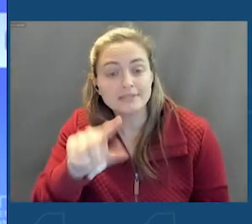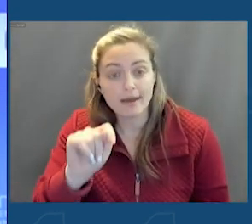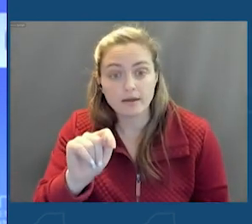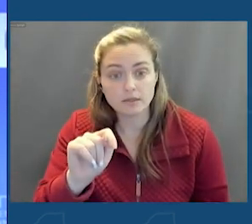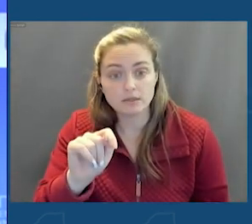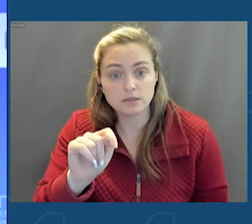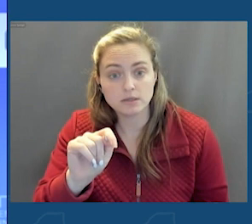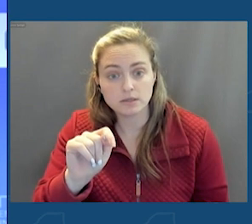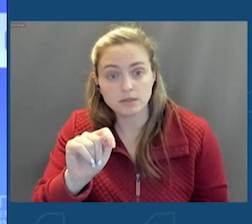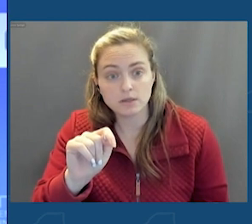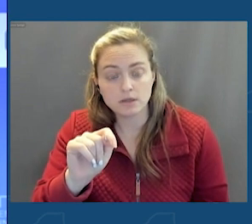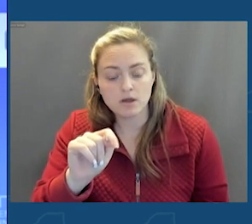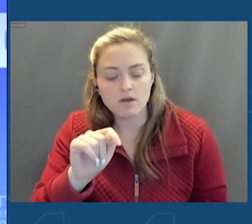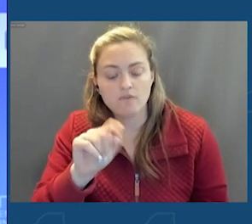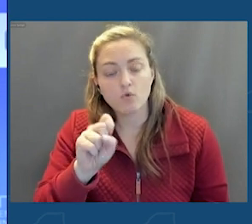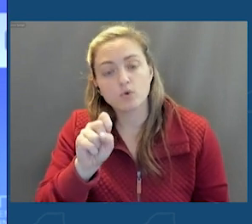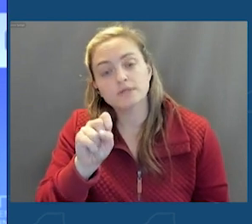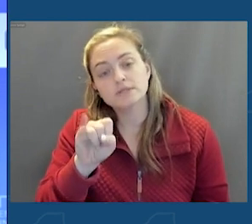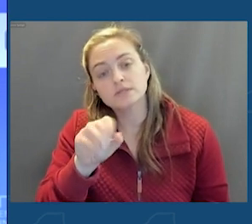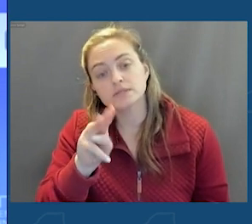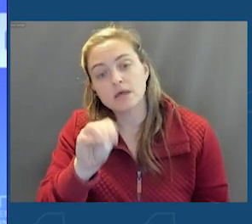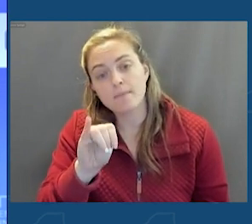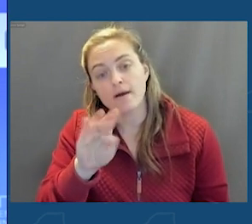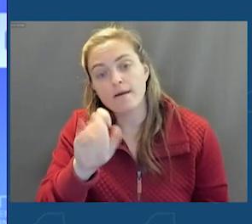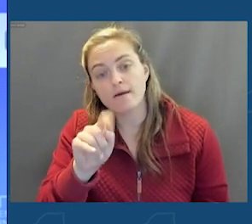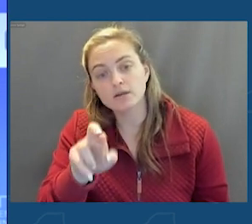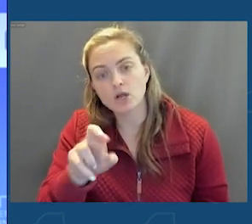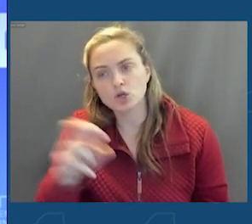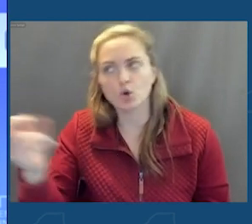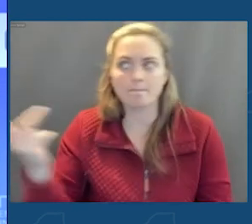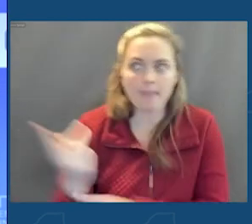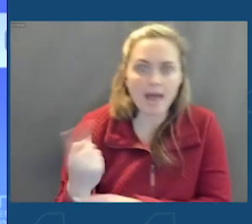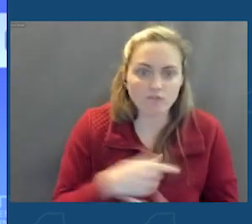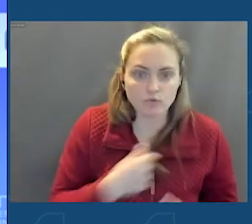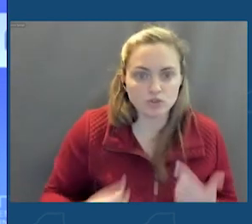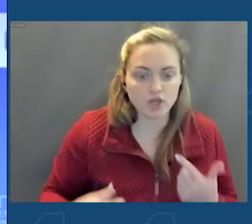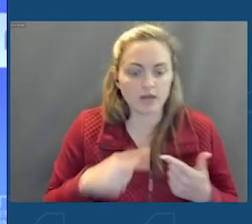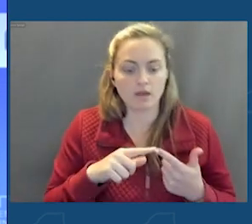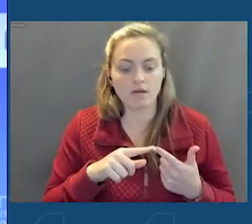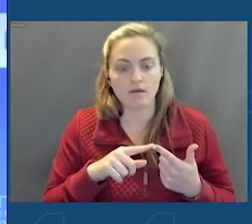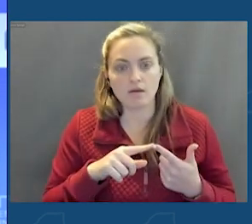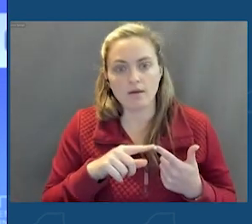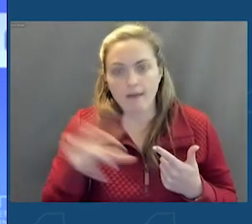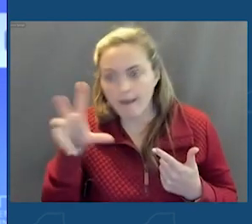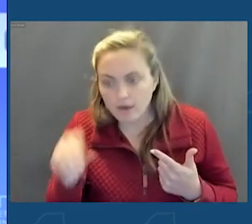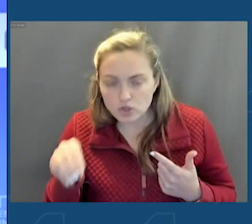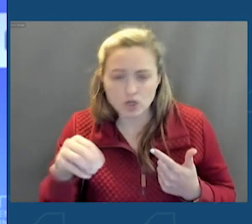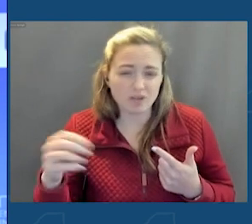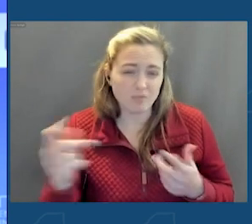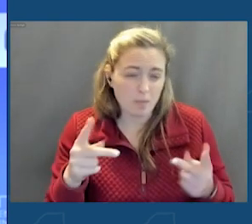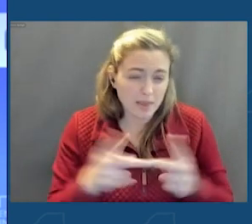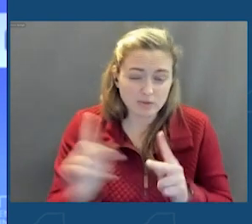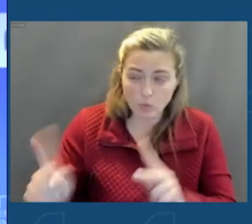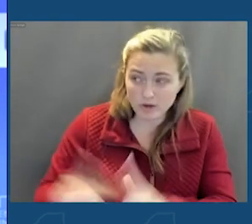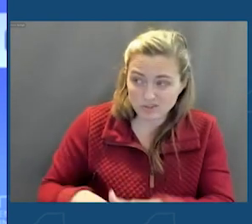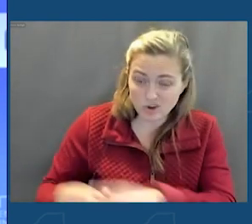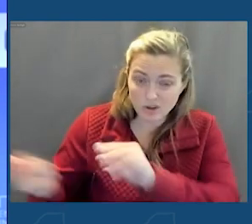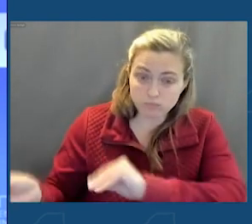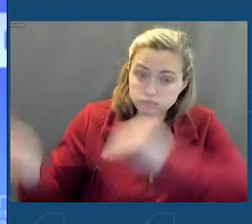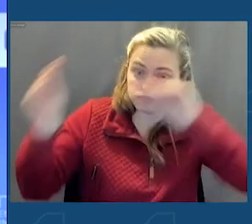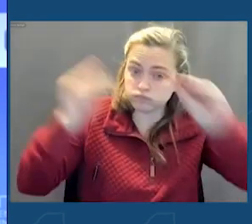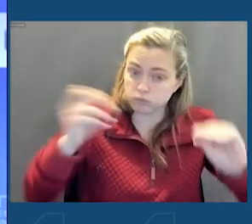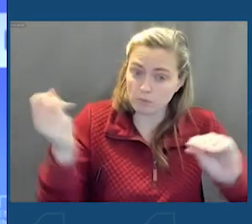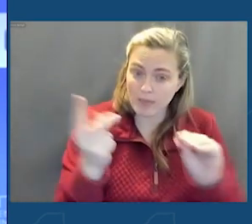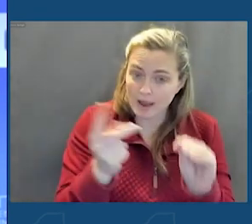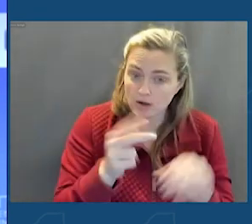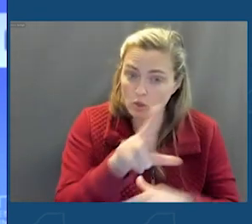bring semiconductor manufacturing back from China, back from Asia to the place it was all started, we've been able to leverage that